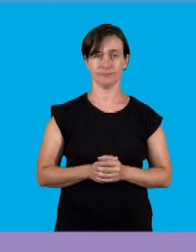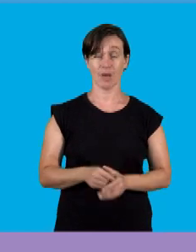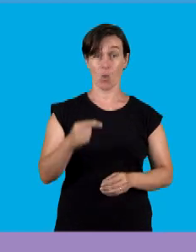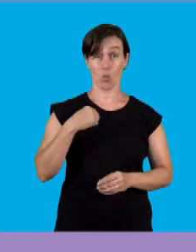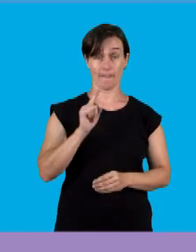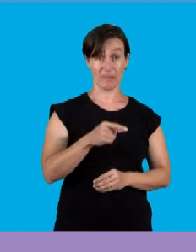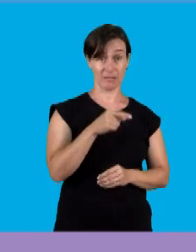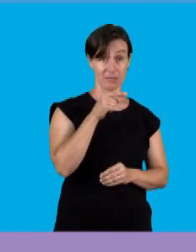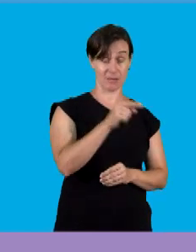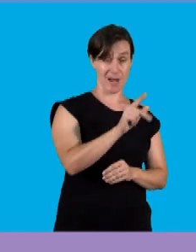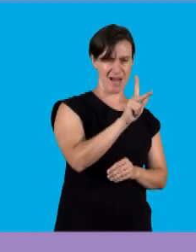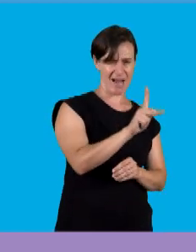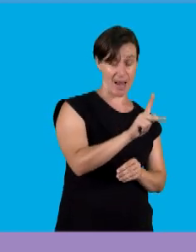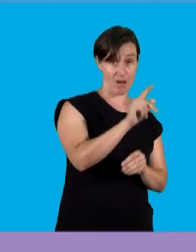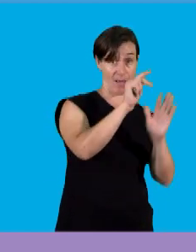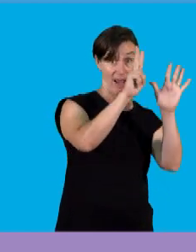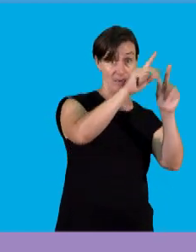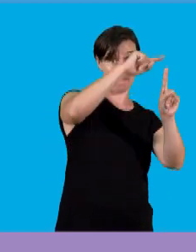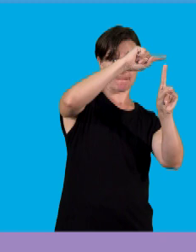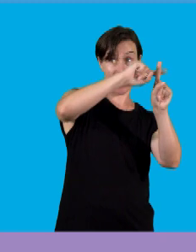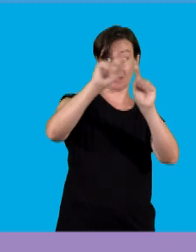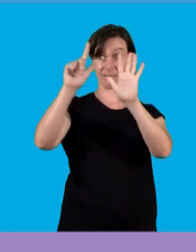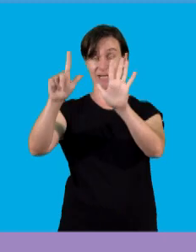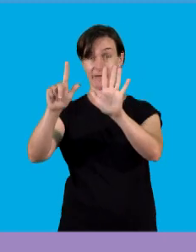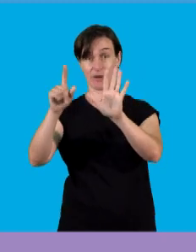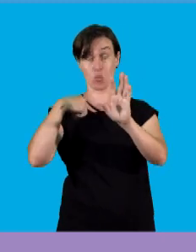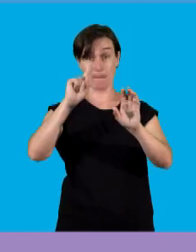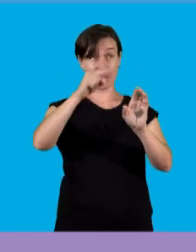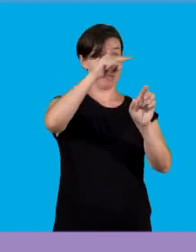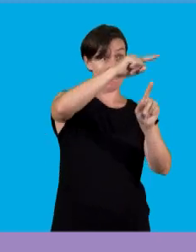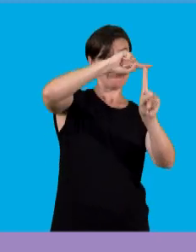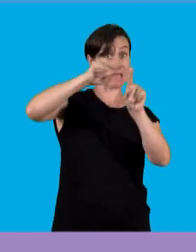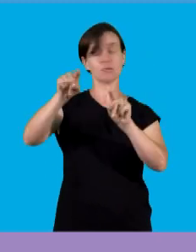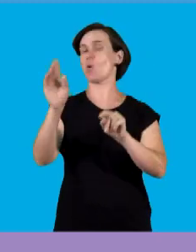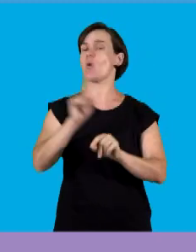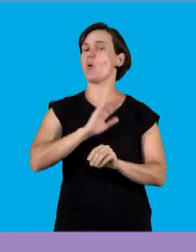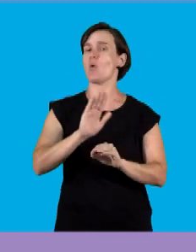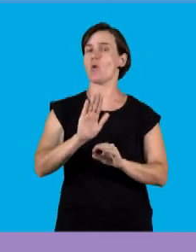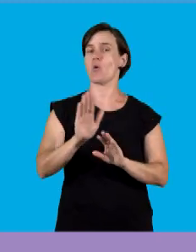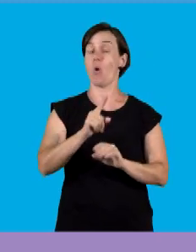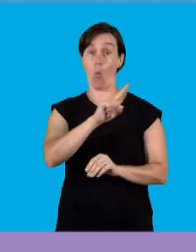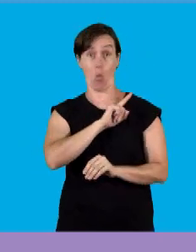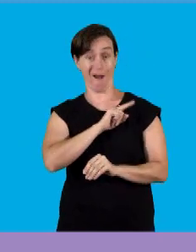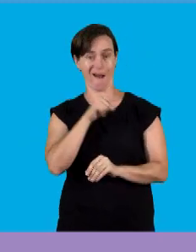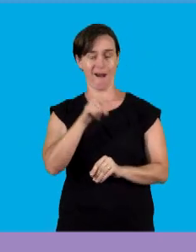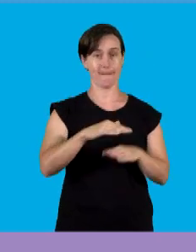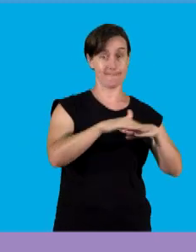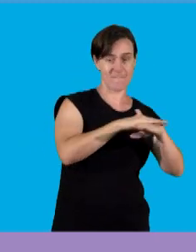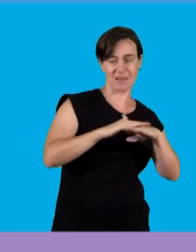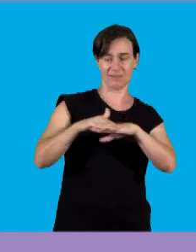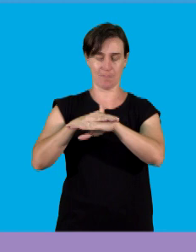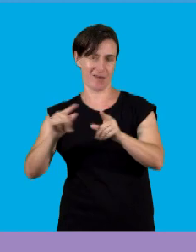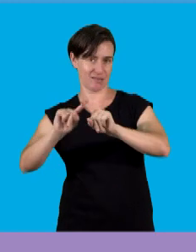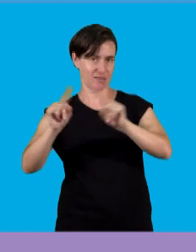not add those two exponents. Why? Because the bases are not the same. So that is going to be our